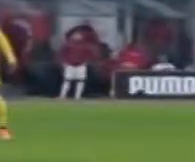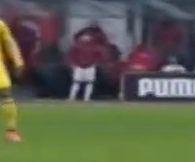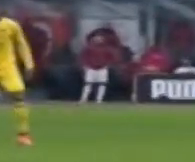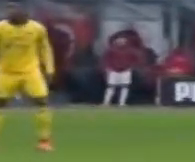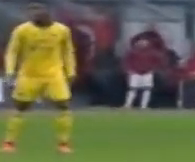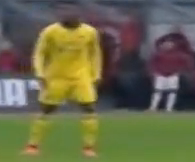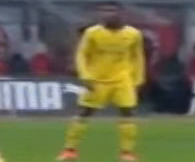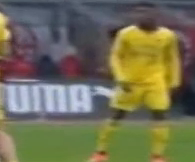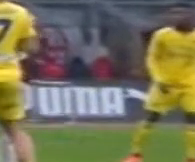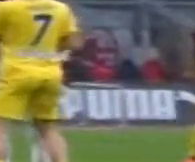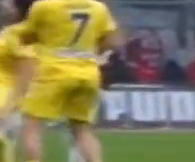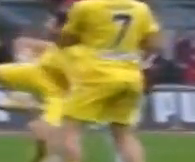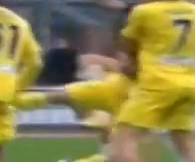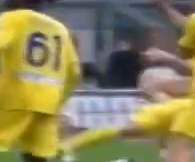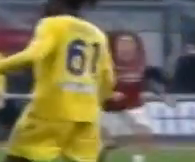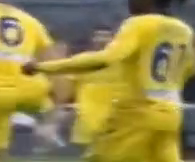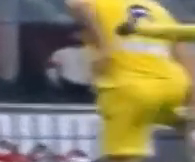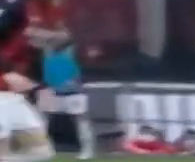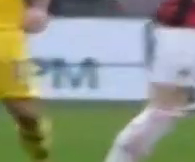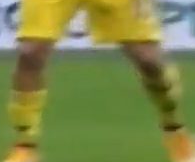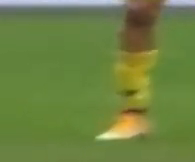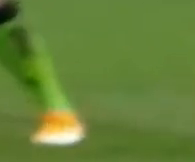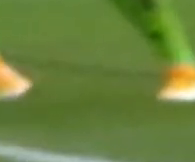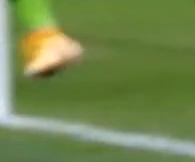do now have their equaliser.